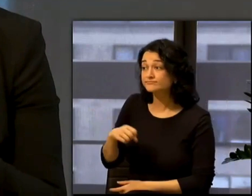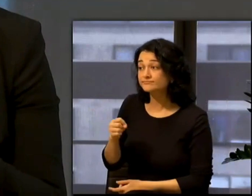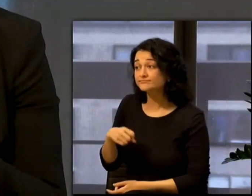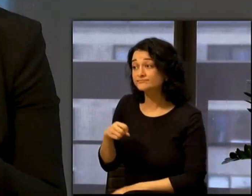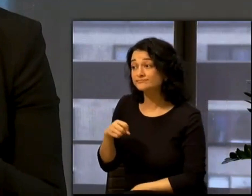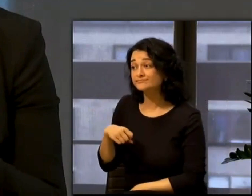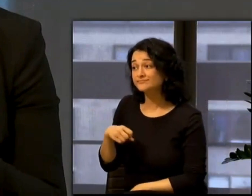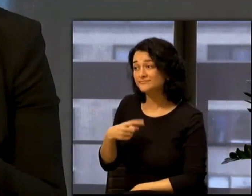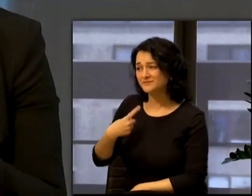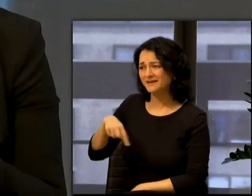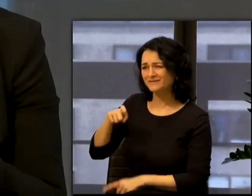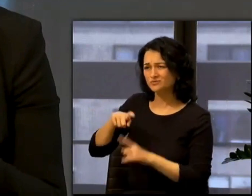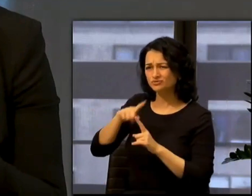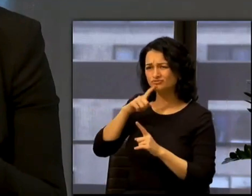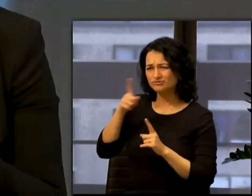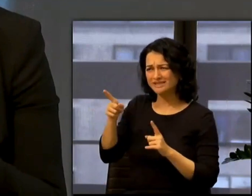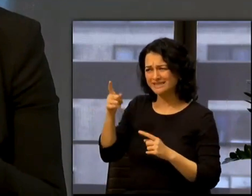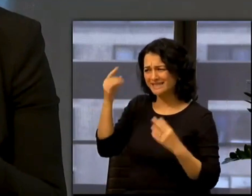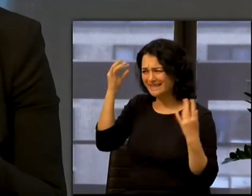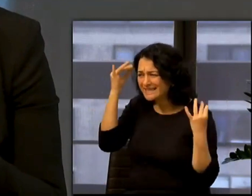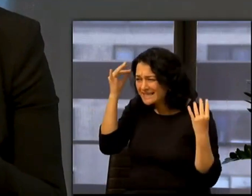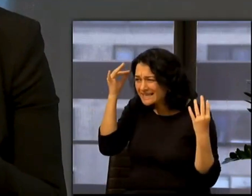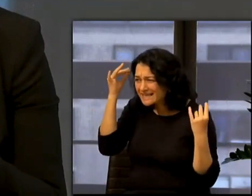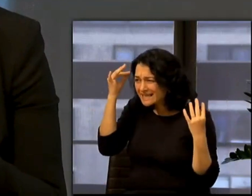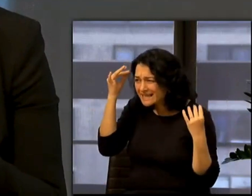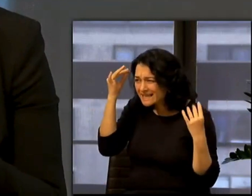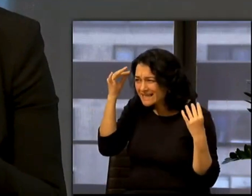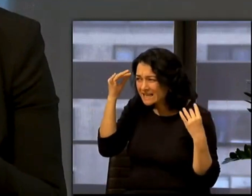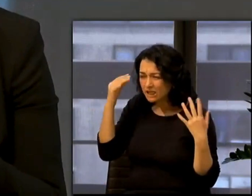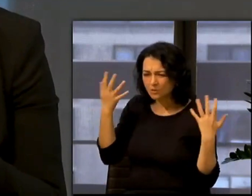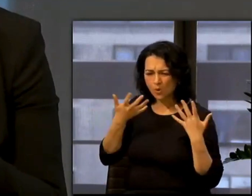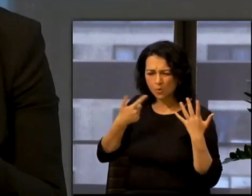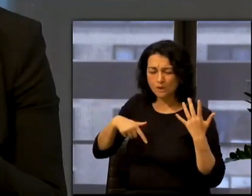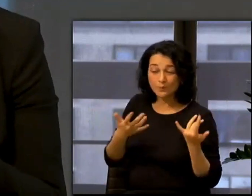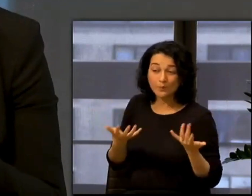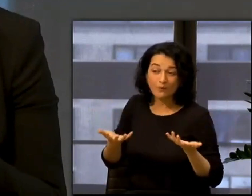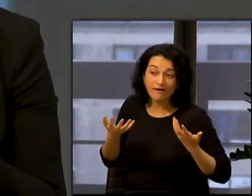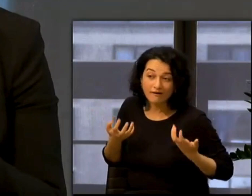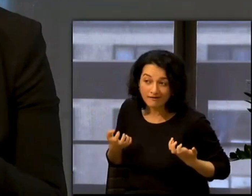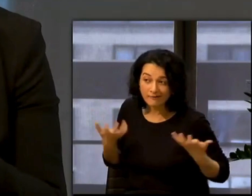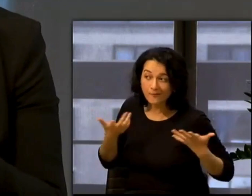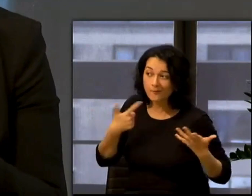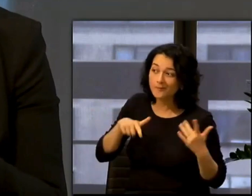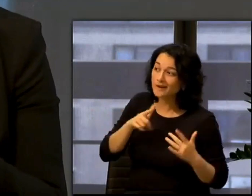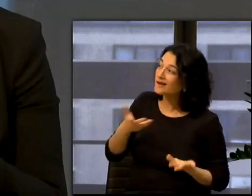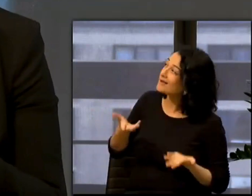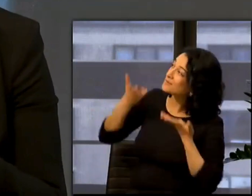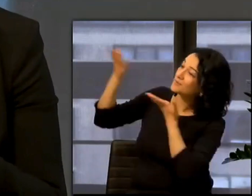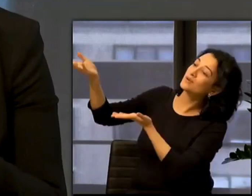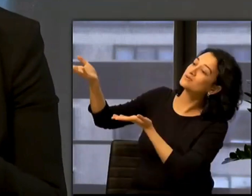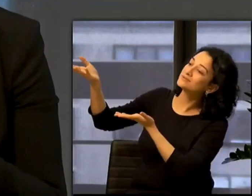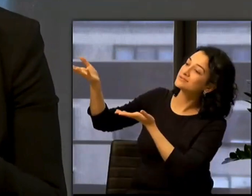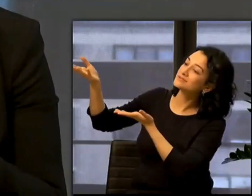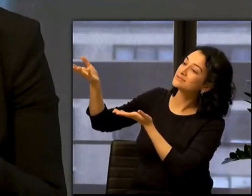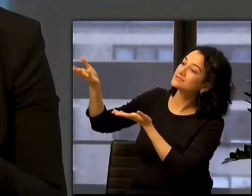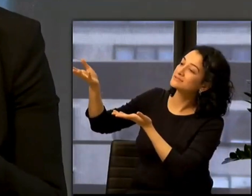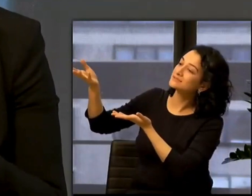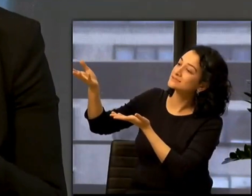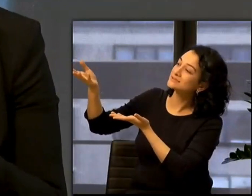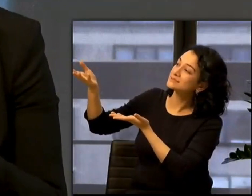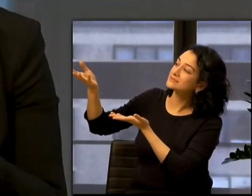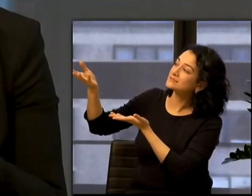you're proposing be acceptable for you, right? Like would that afford you the dignity that you're looking to have to live